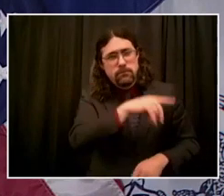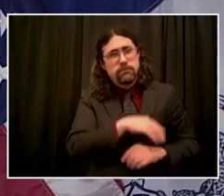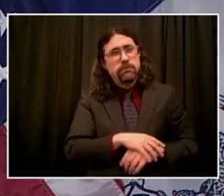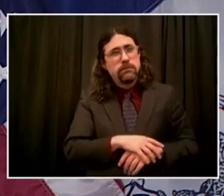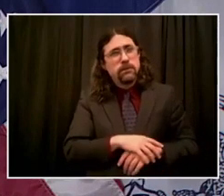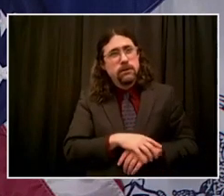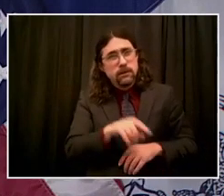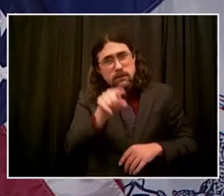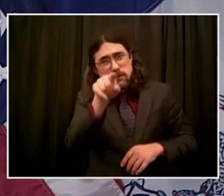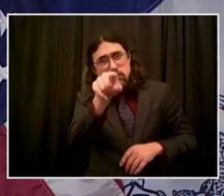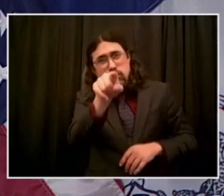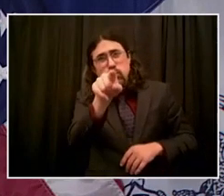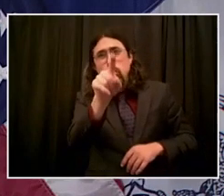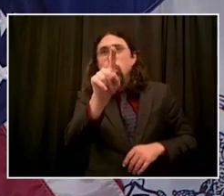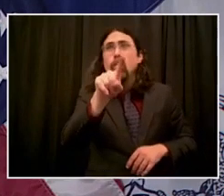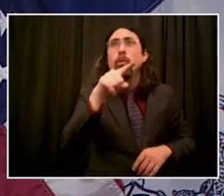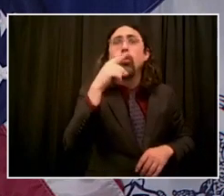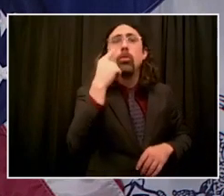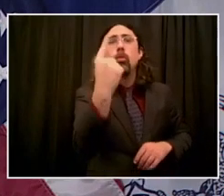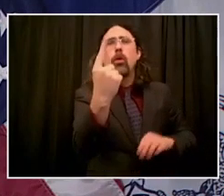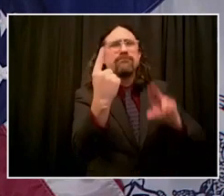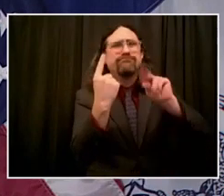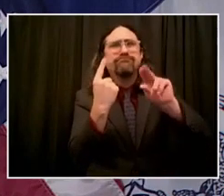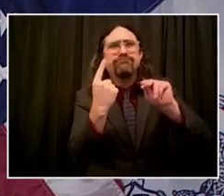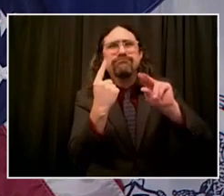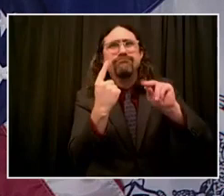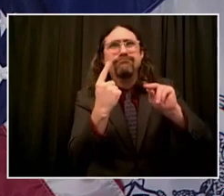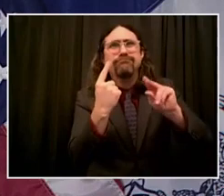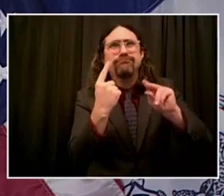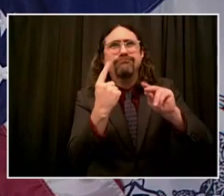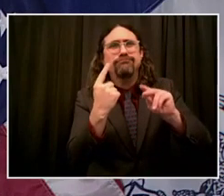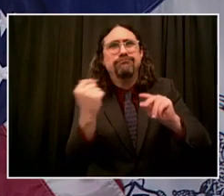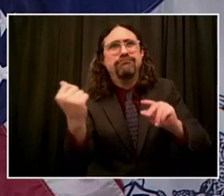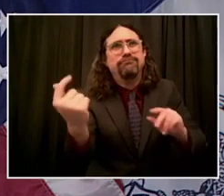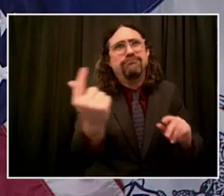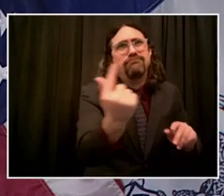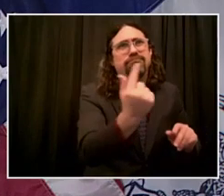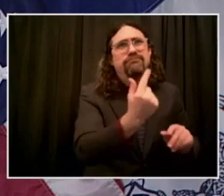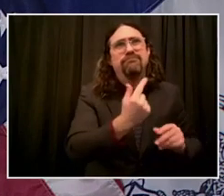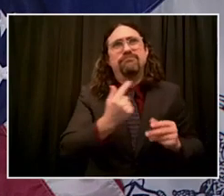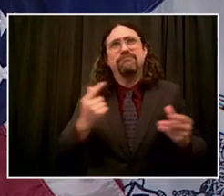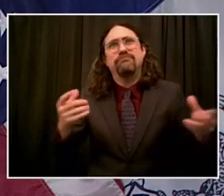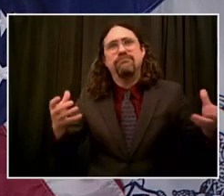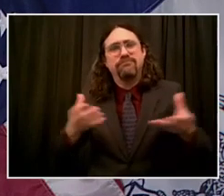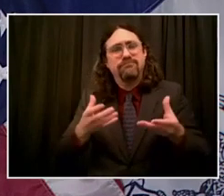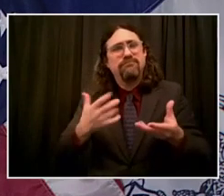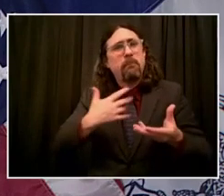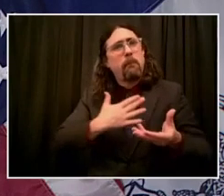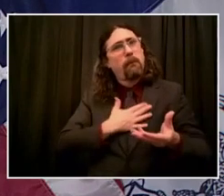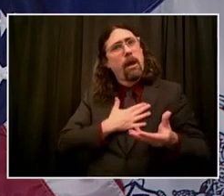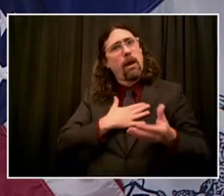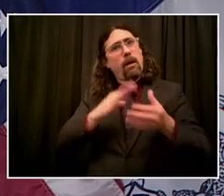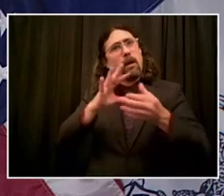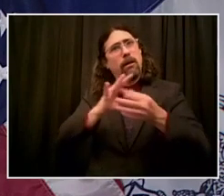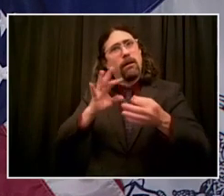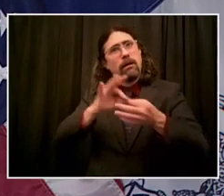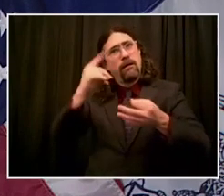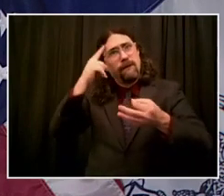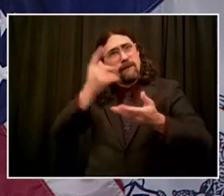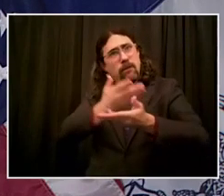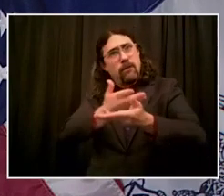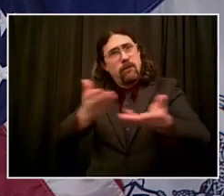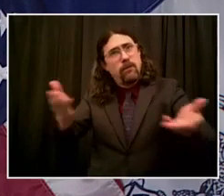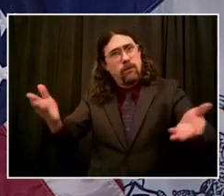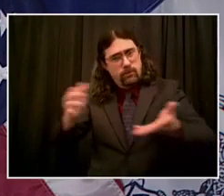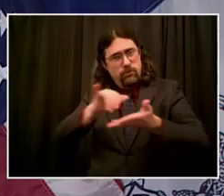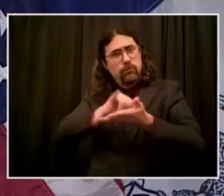we have food for you. You need food delivered to your door. We're going to bring it to you. This is all about